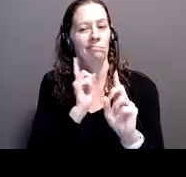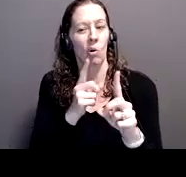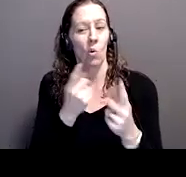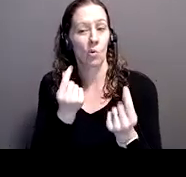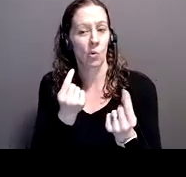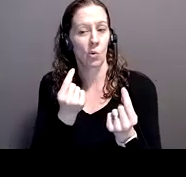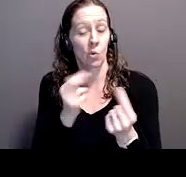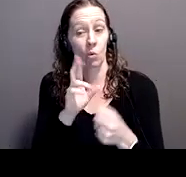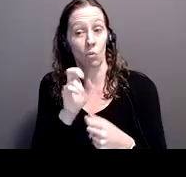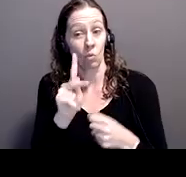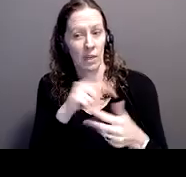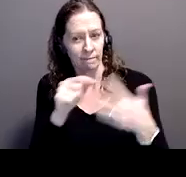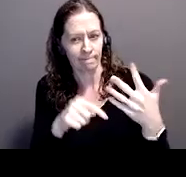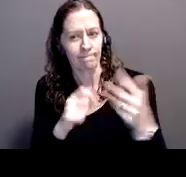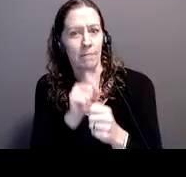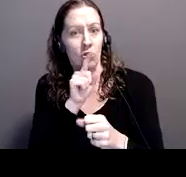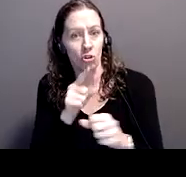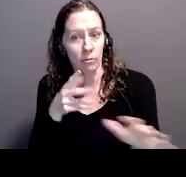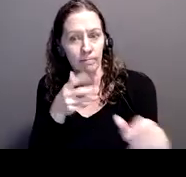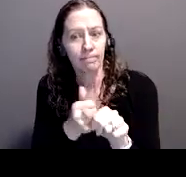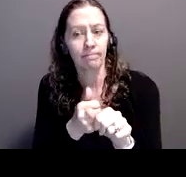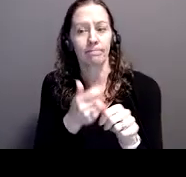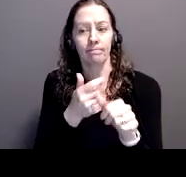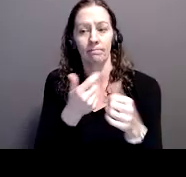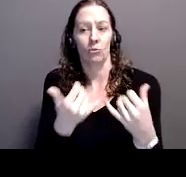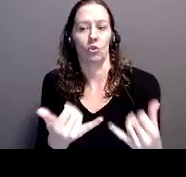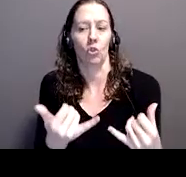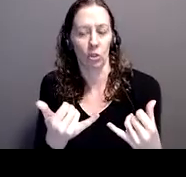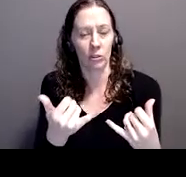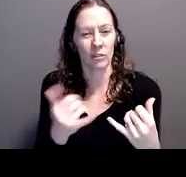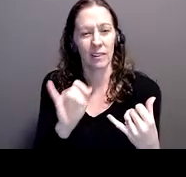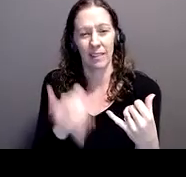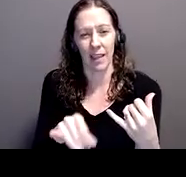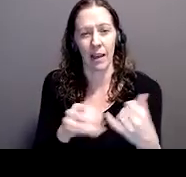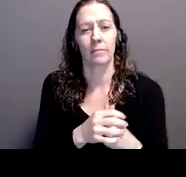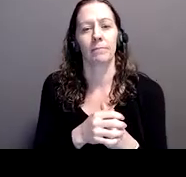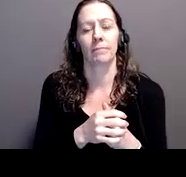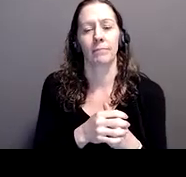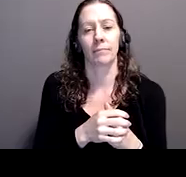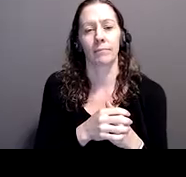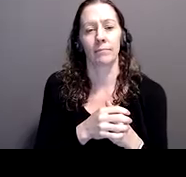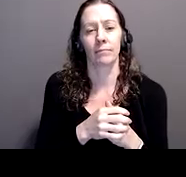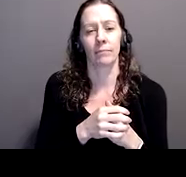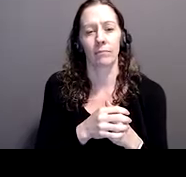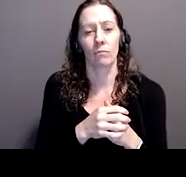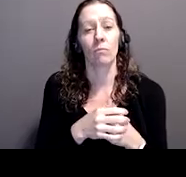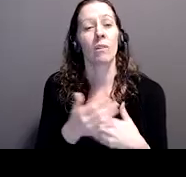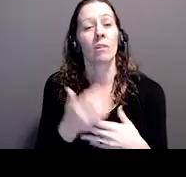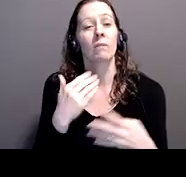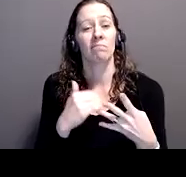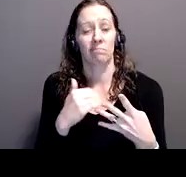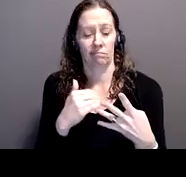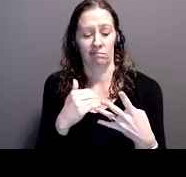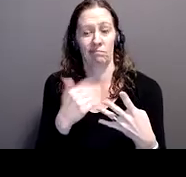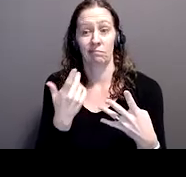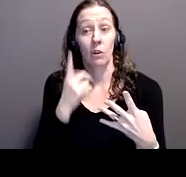sure that they're as inclusive as possible and that they're current. We just wanted to highlight some of the unique risk factors